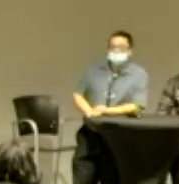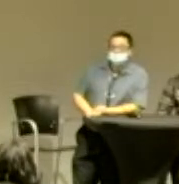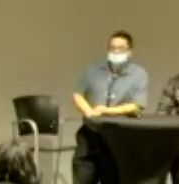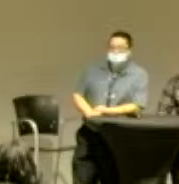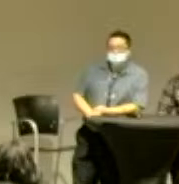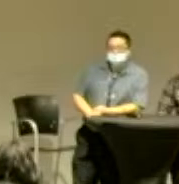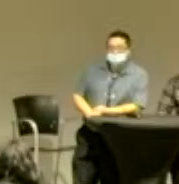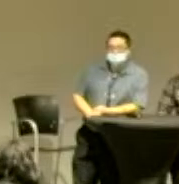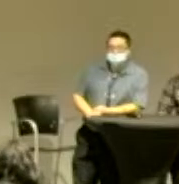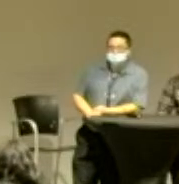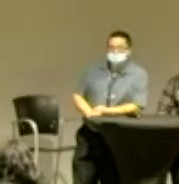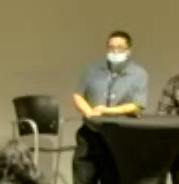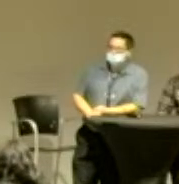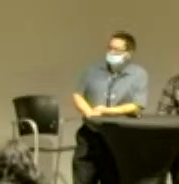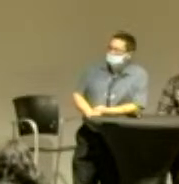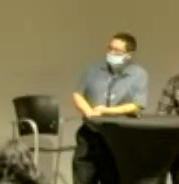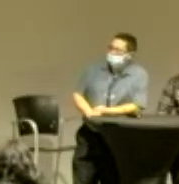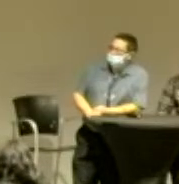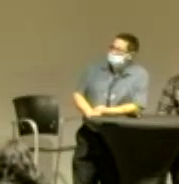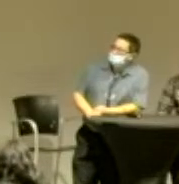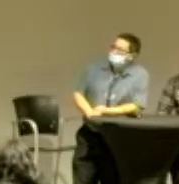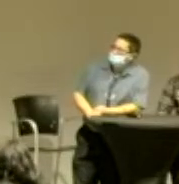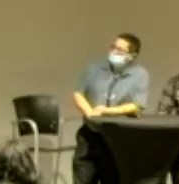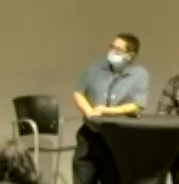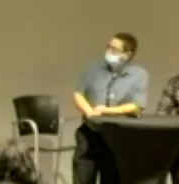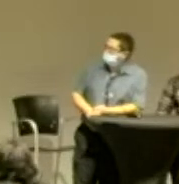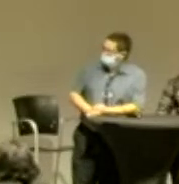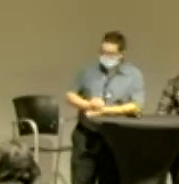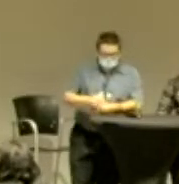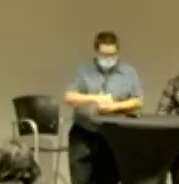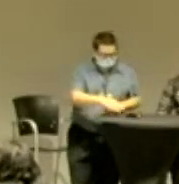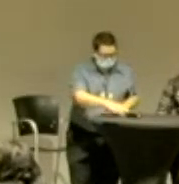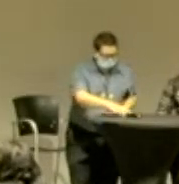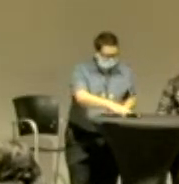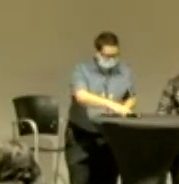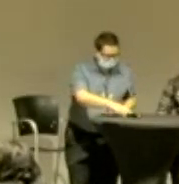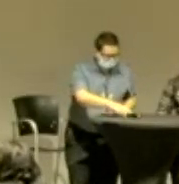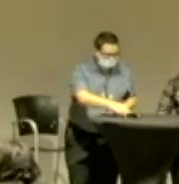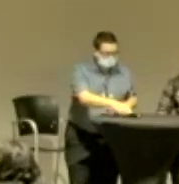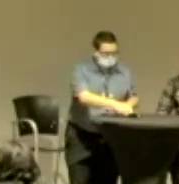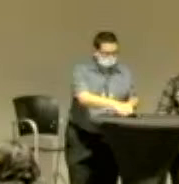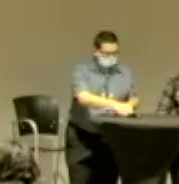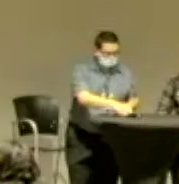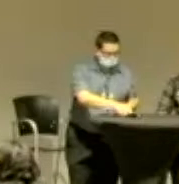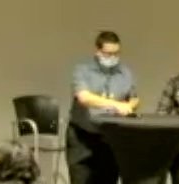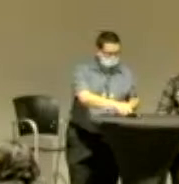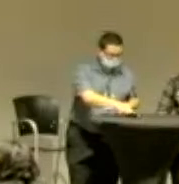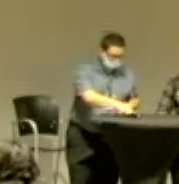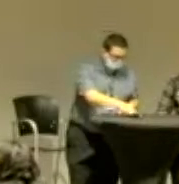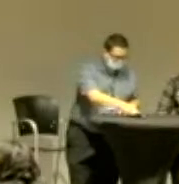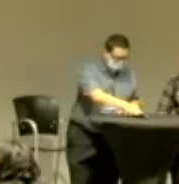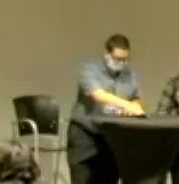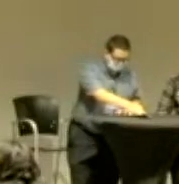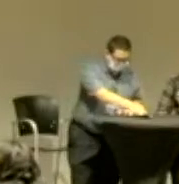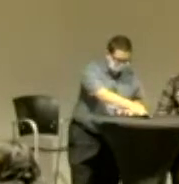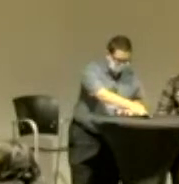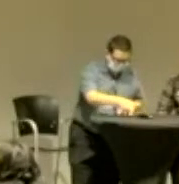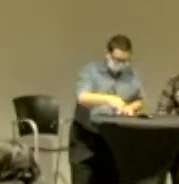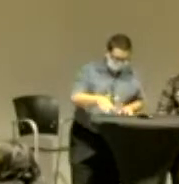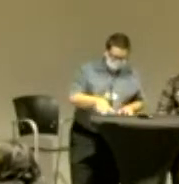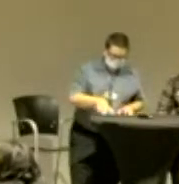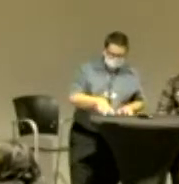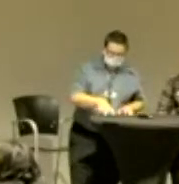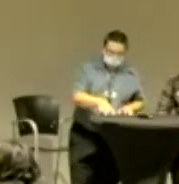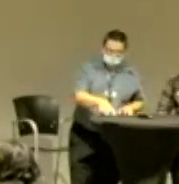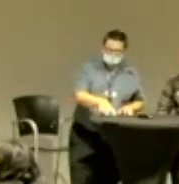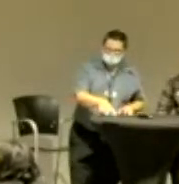concerns should be discussed. And that's kind of what I want to say about that. Thank you. I mean, it's real apparent. We're seeing the theme of listening